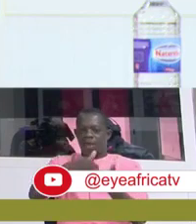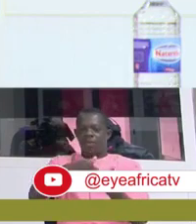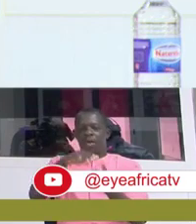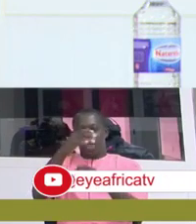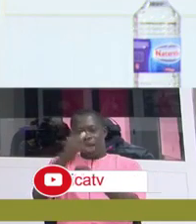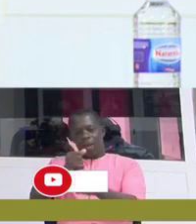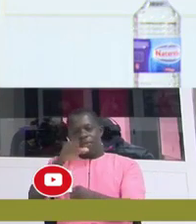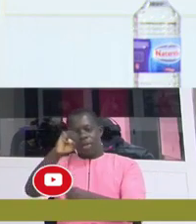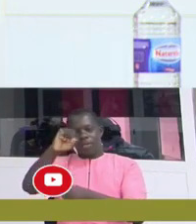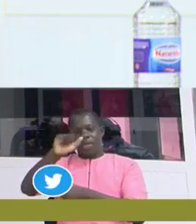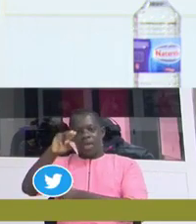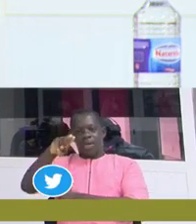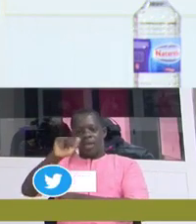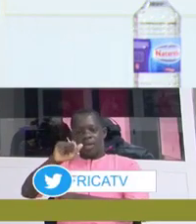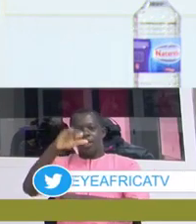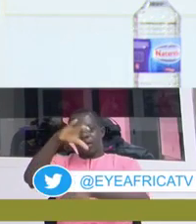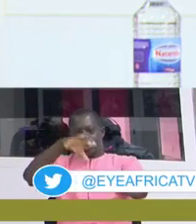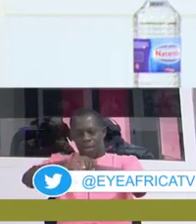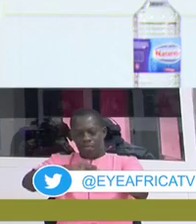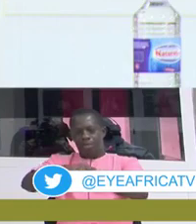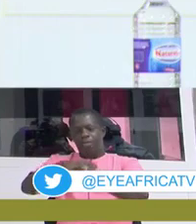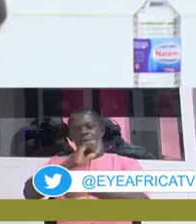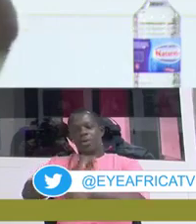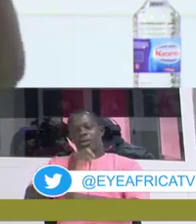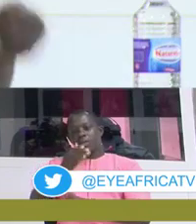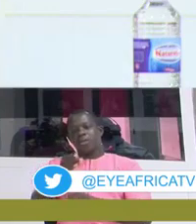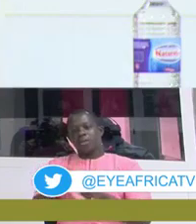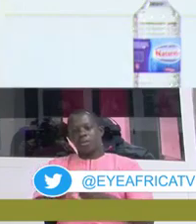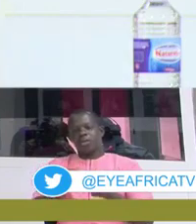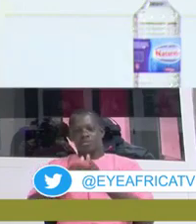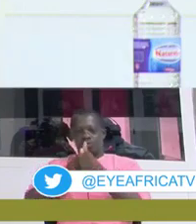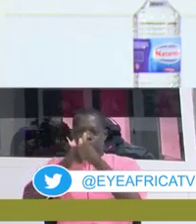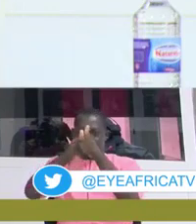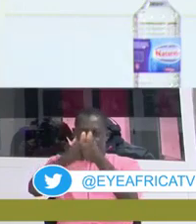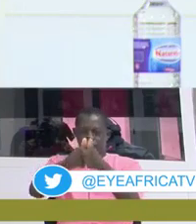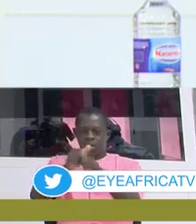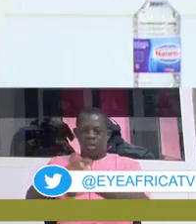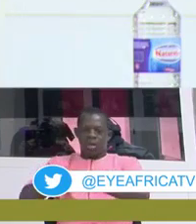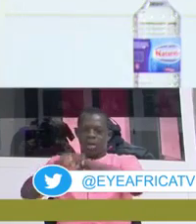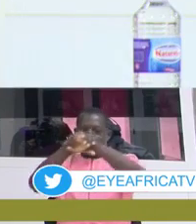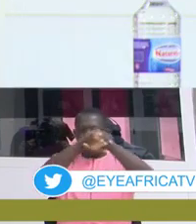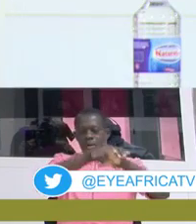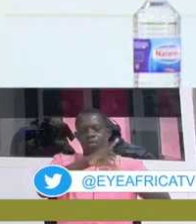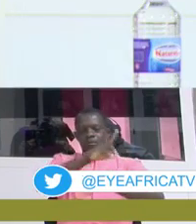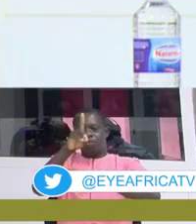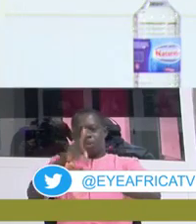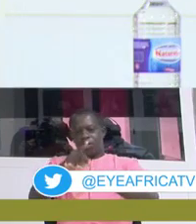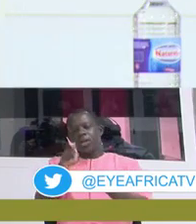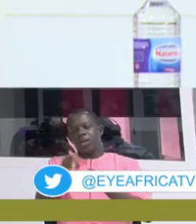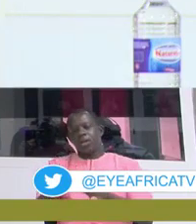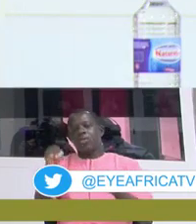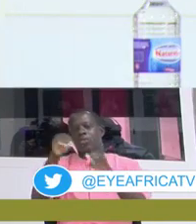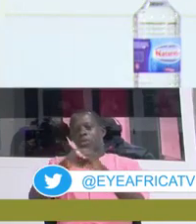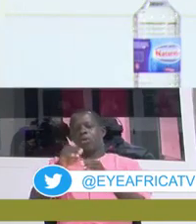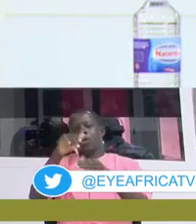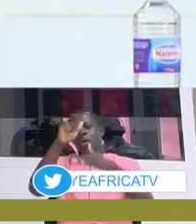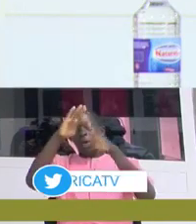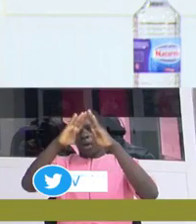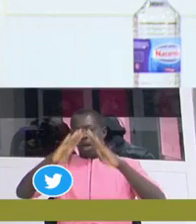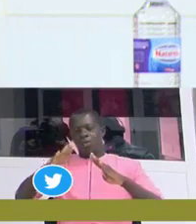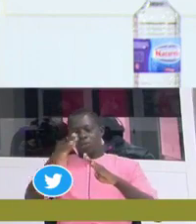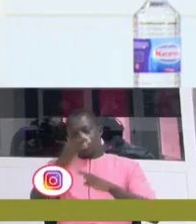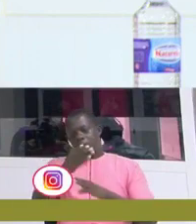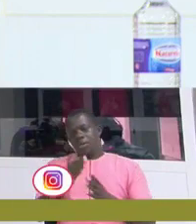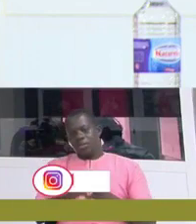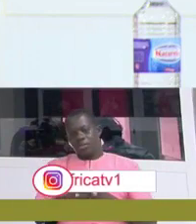they assisted Sana. Ayamuta. And he arrested him. Escort na and escorted him. And brought him. And that's